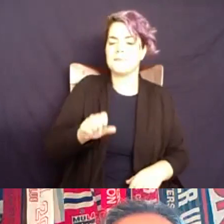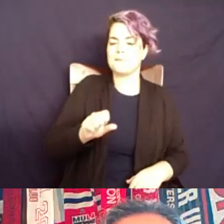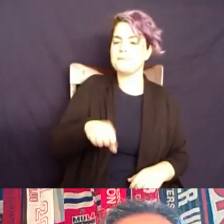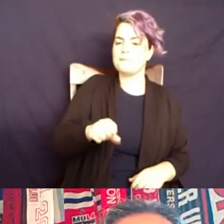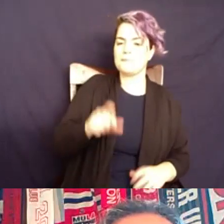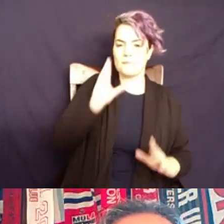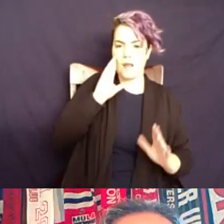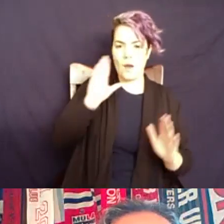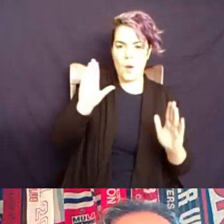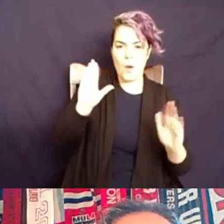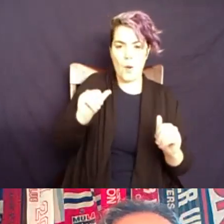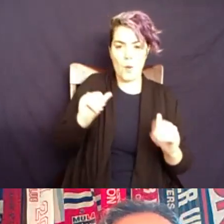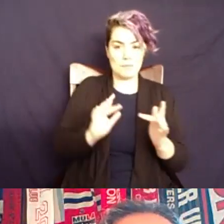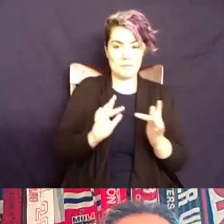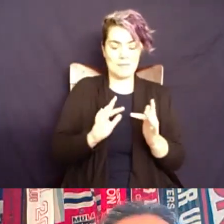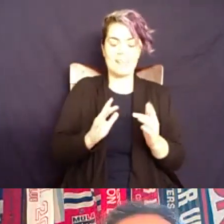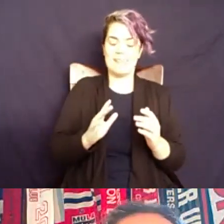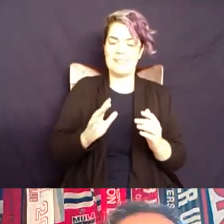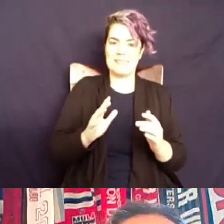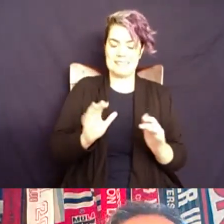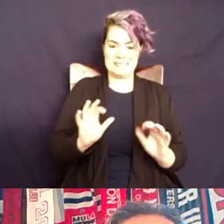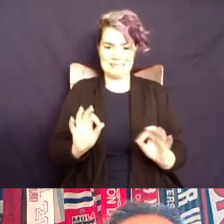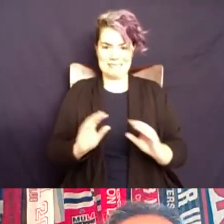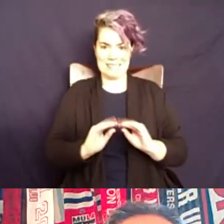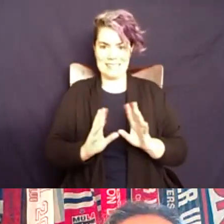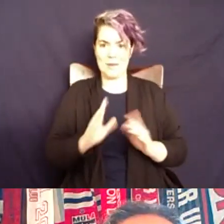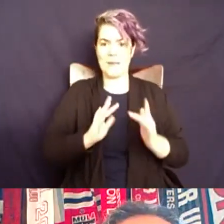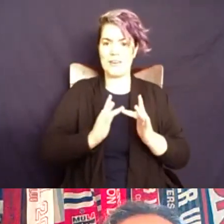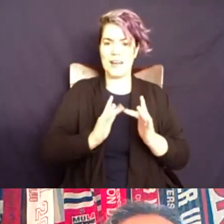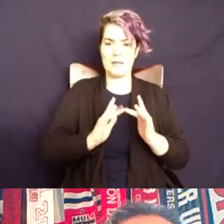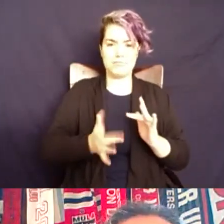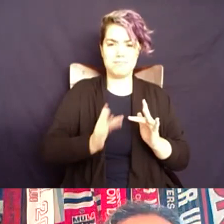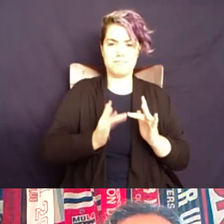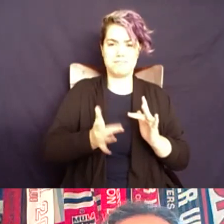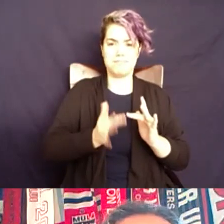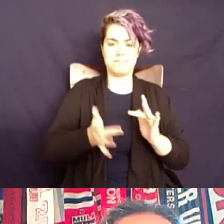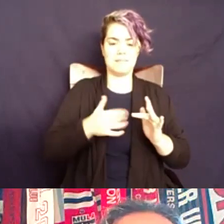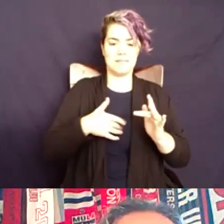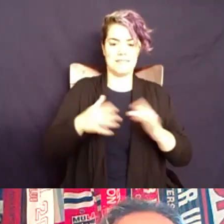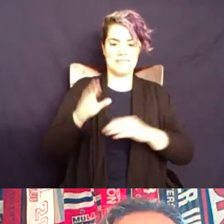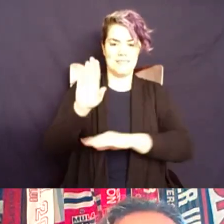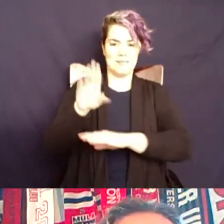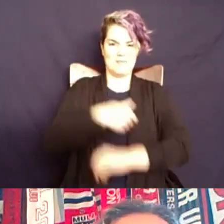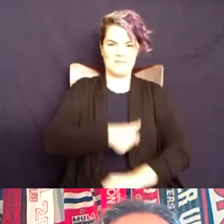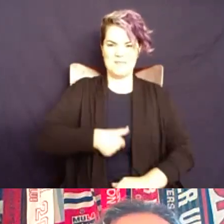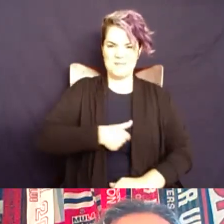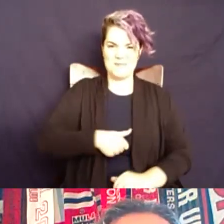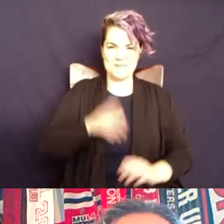internet doesn't go out. Unfortunately, it's been a little wonky here this afternoon. So